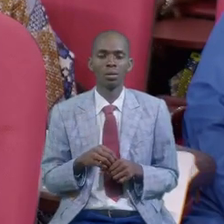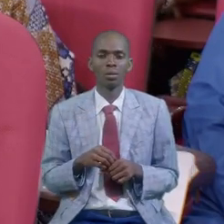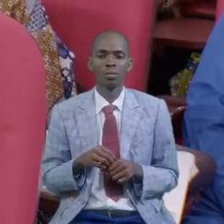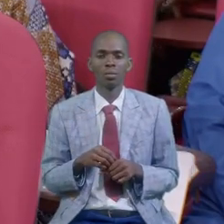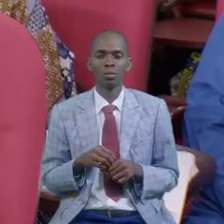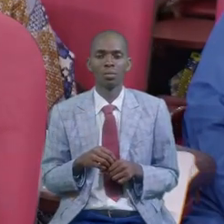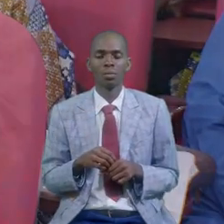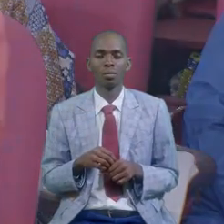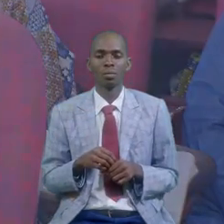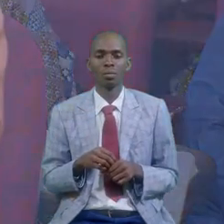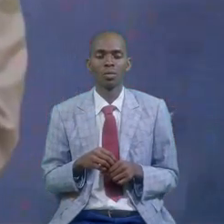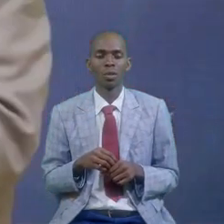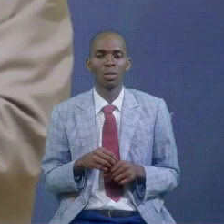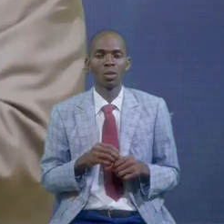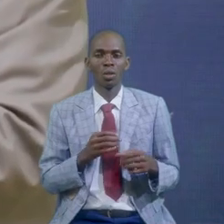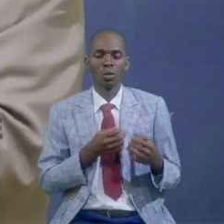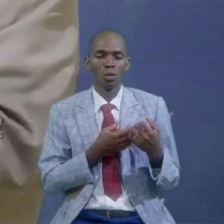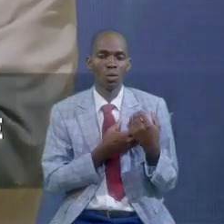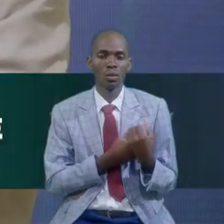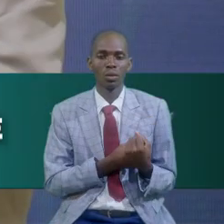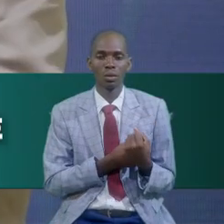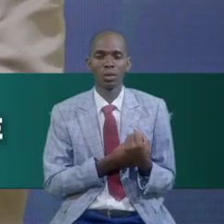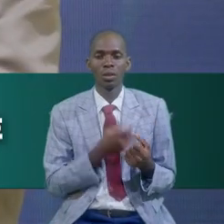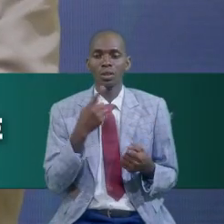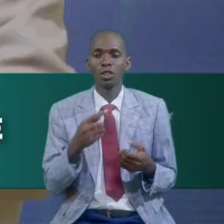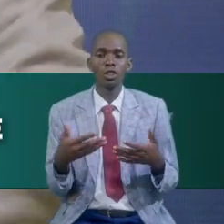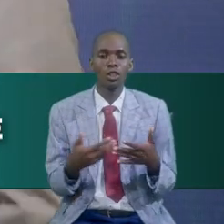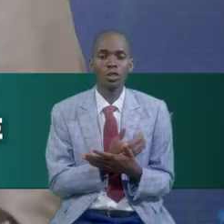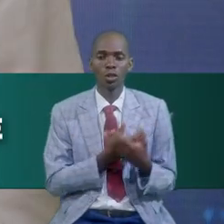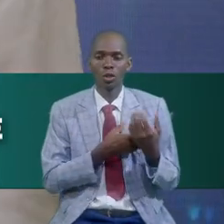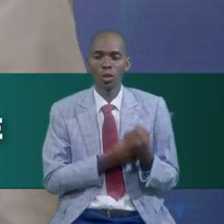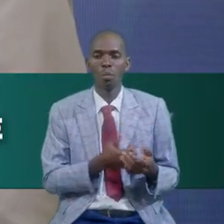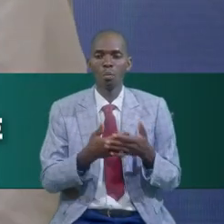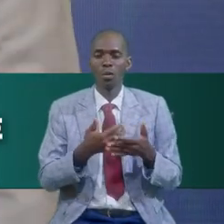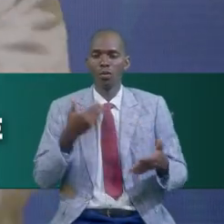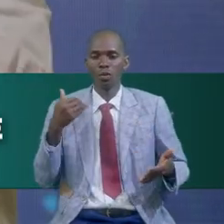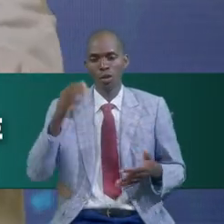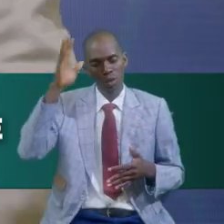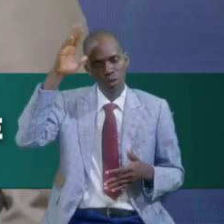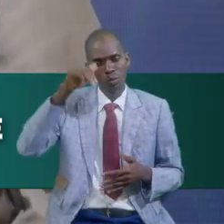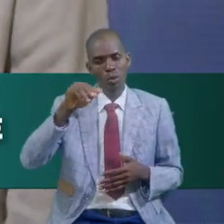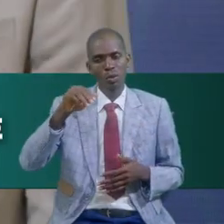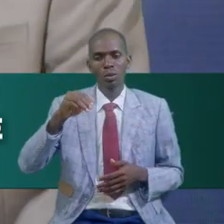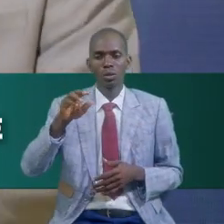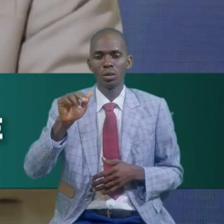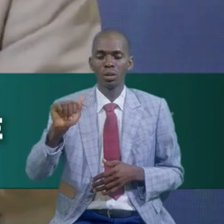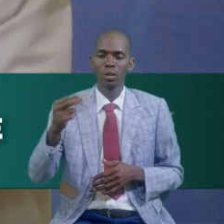number two, courage before reprobate Ahab and Jezebel.